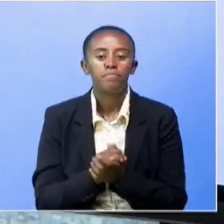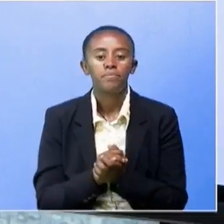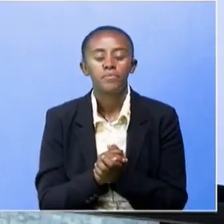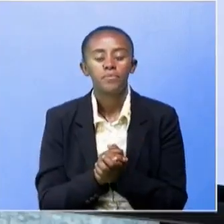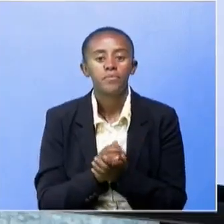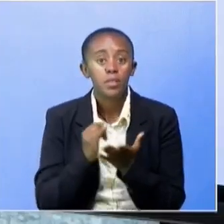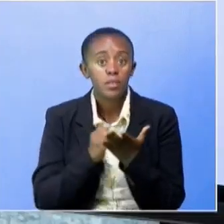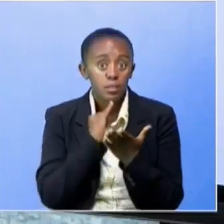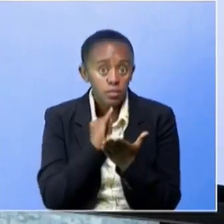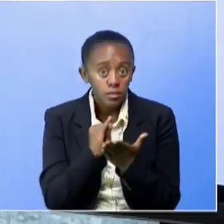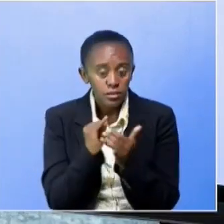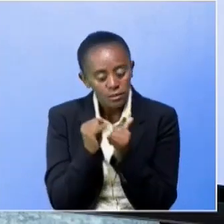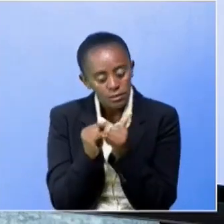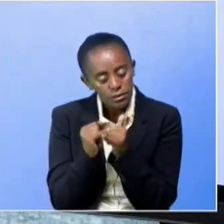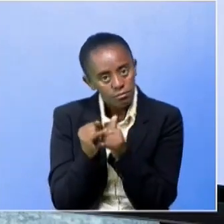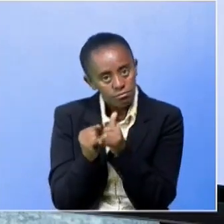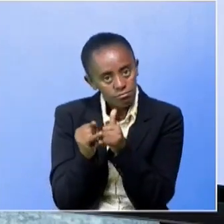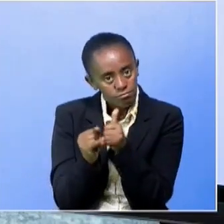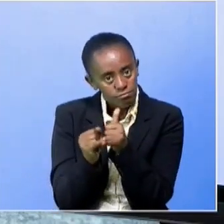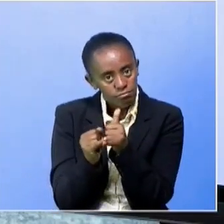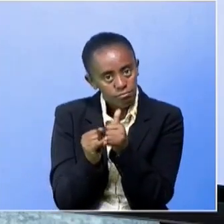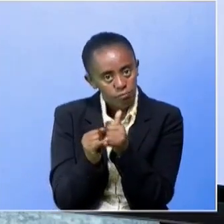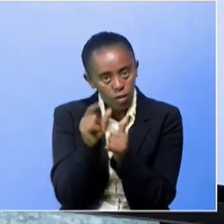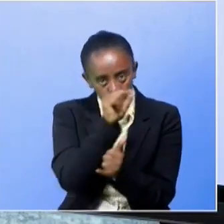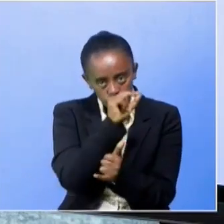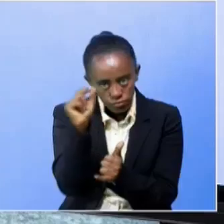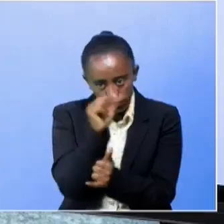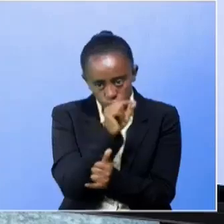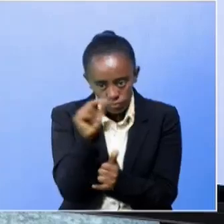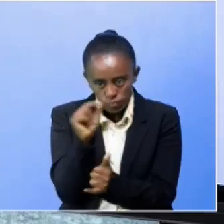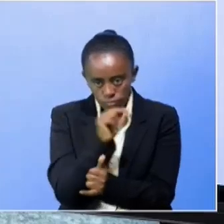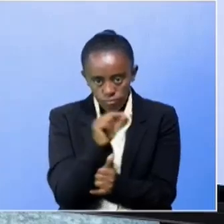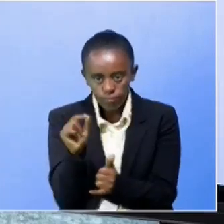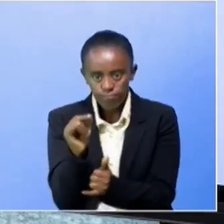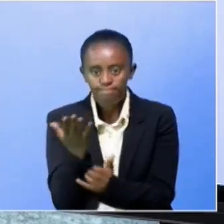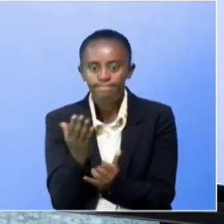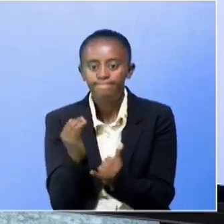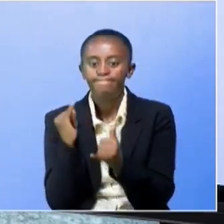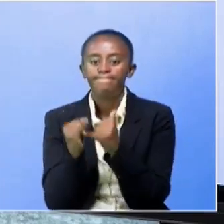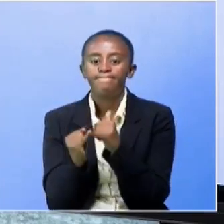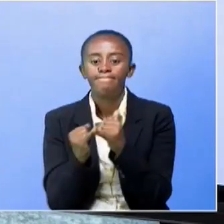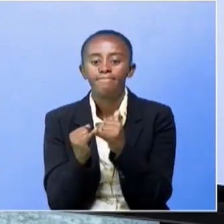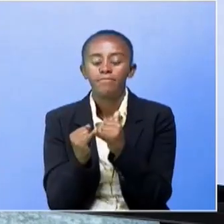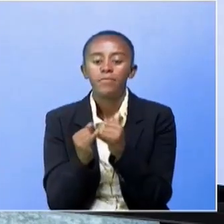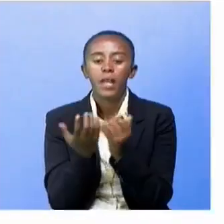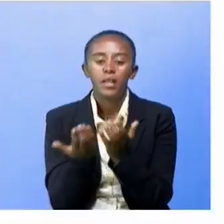It is the ending line of a paragraph, and it restates.